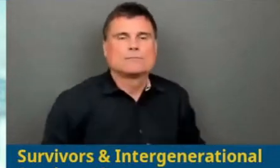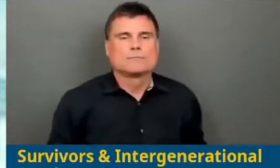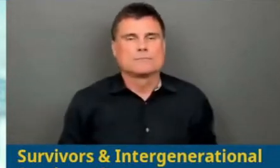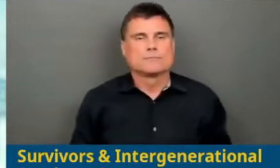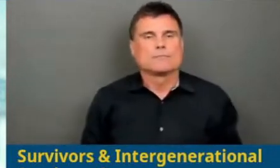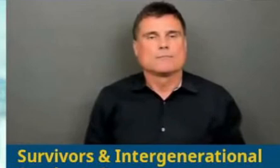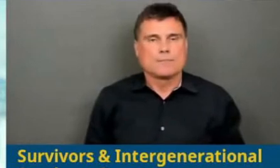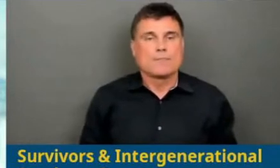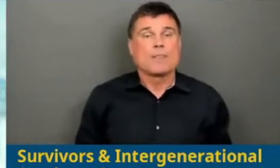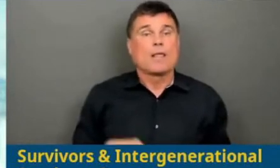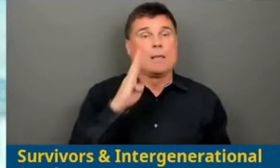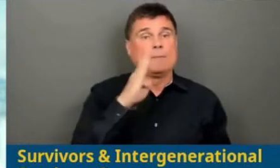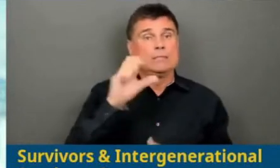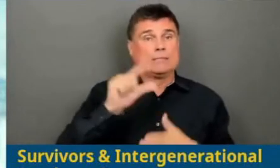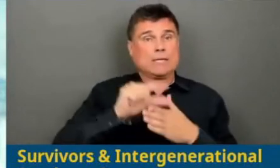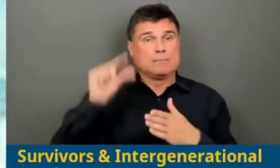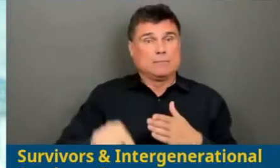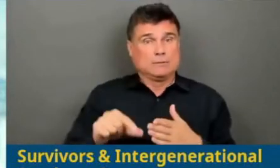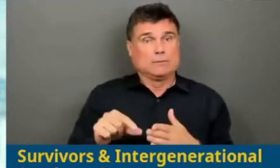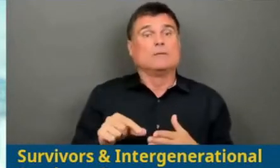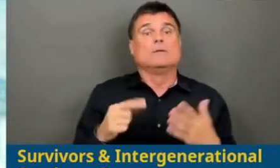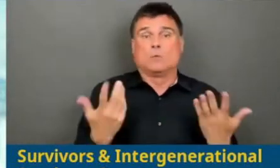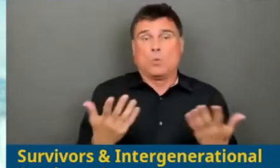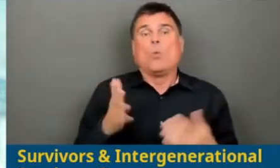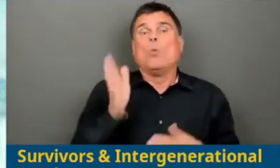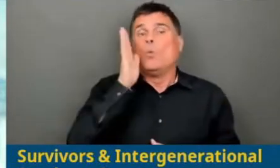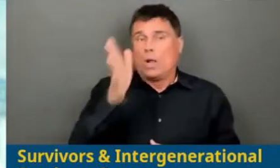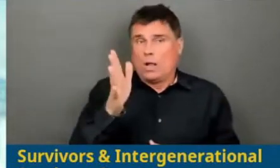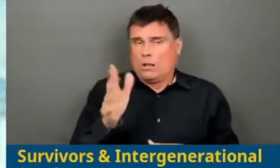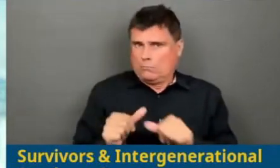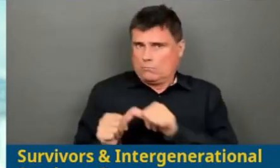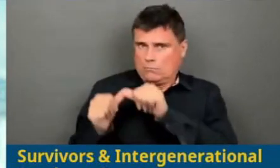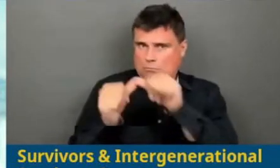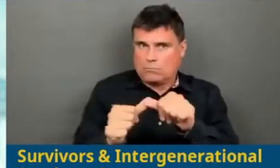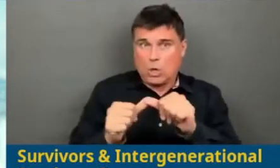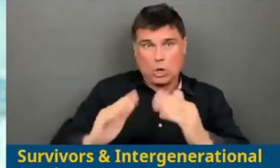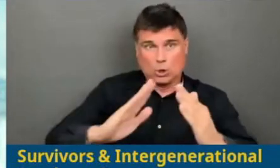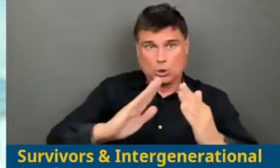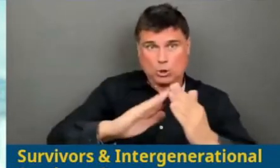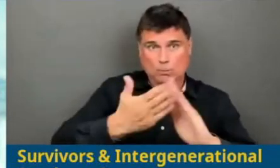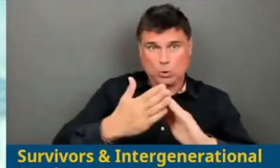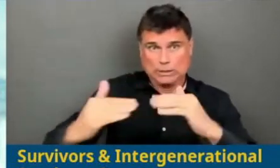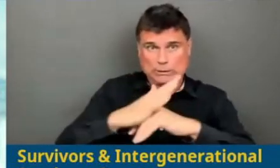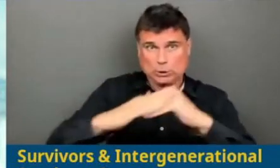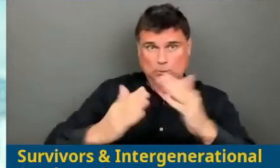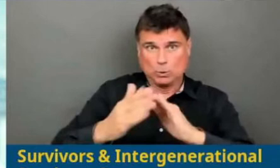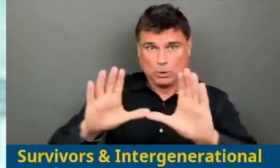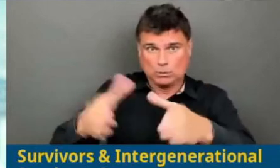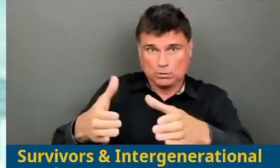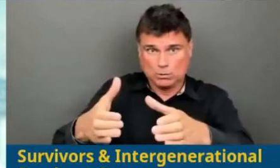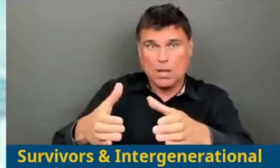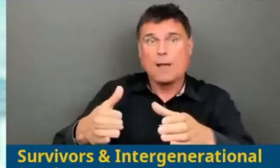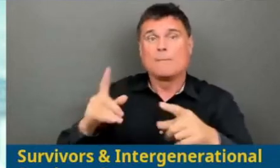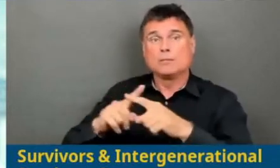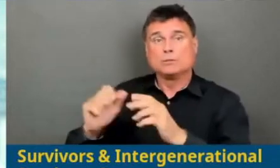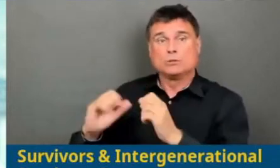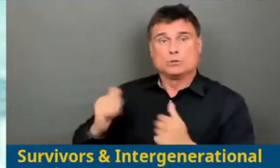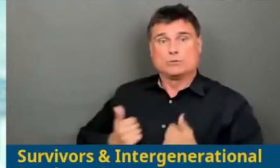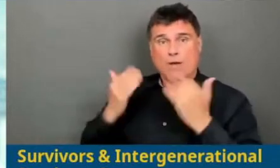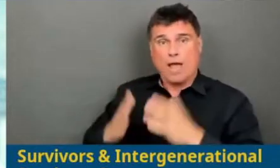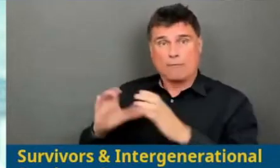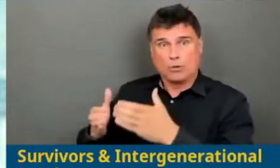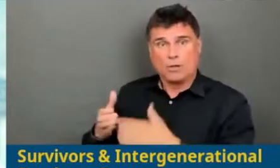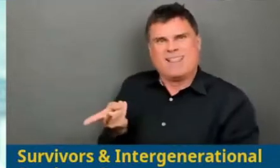will continue to put communities and survivors at the center of our response. We will work in a coordinated way so communities can have access